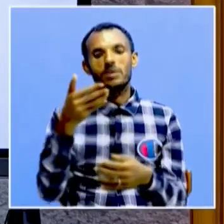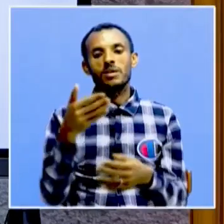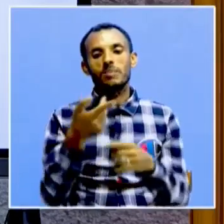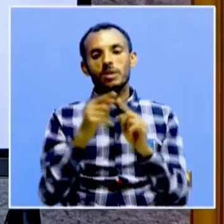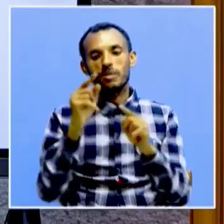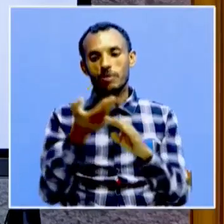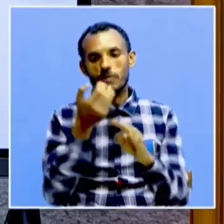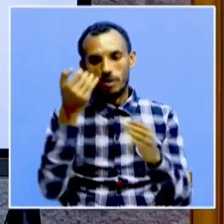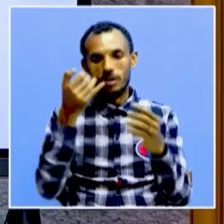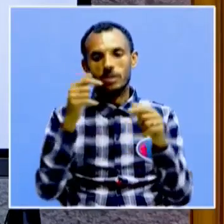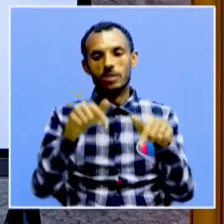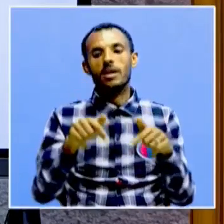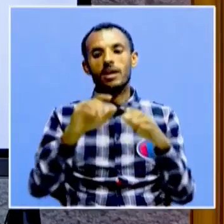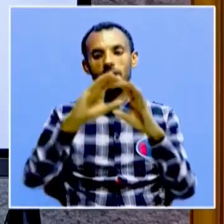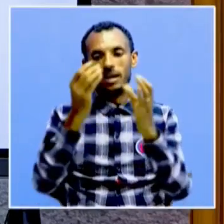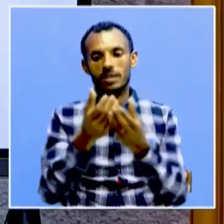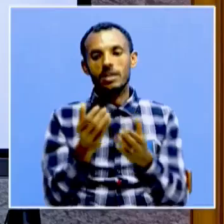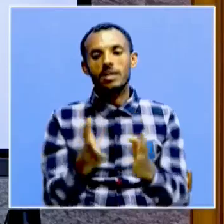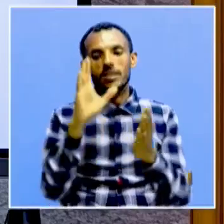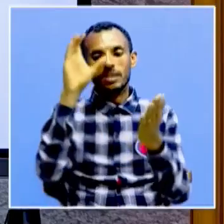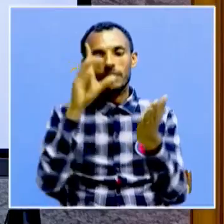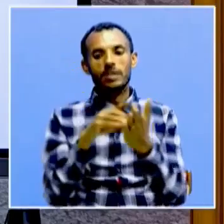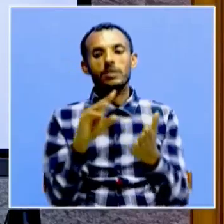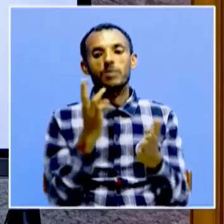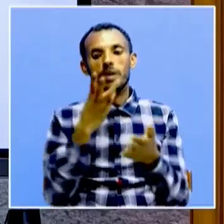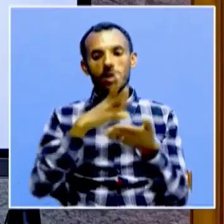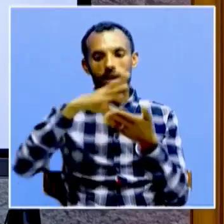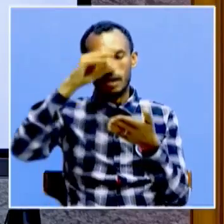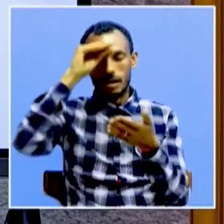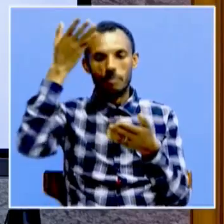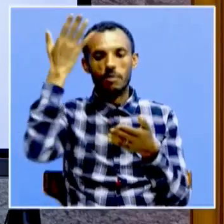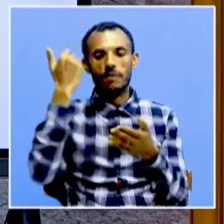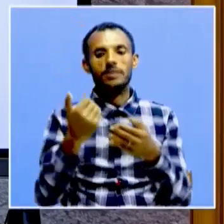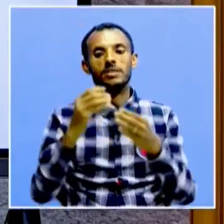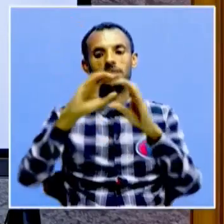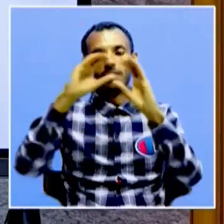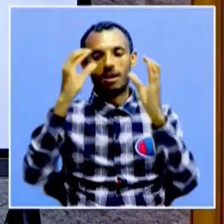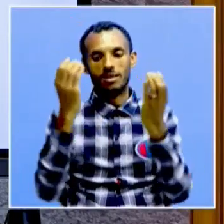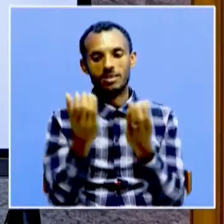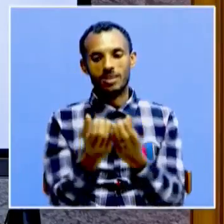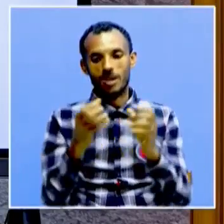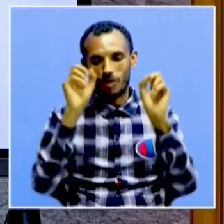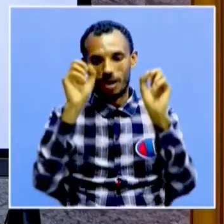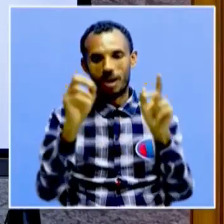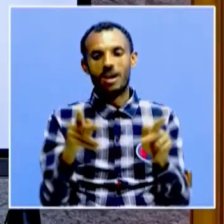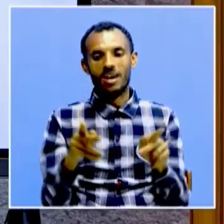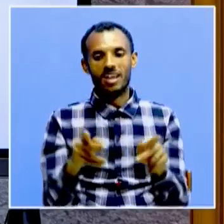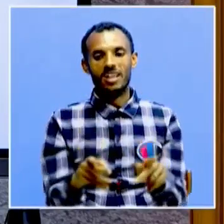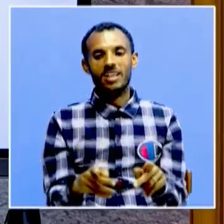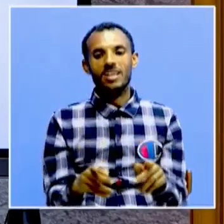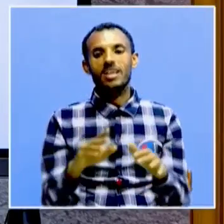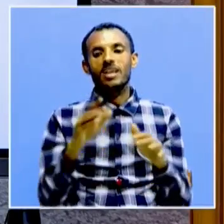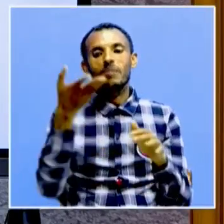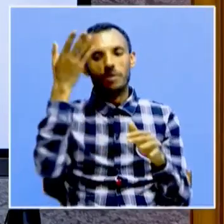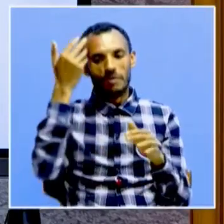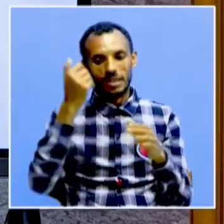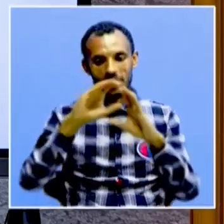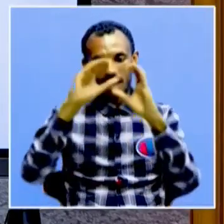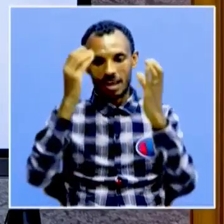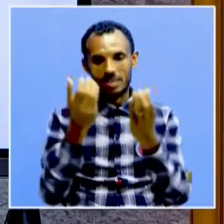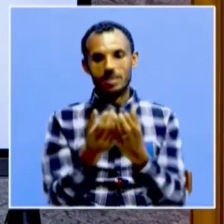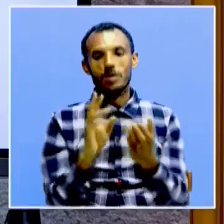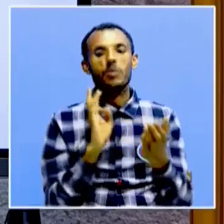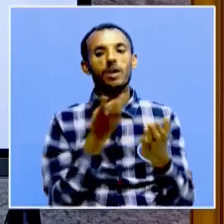before today's lesson, let us revise what we have seen on our previous lesson. Okay? On our previous lesson,